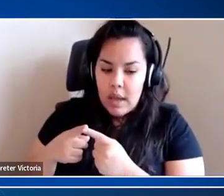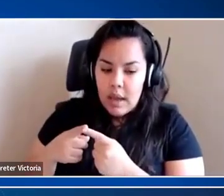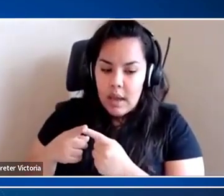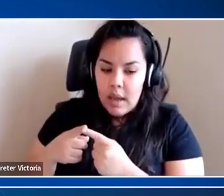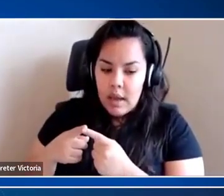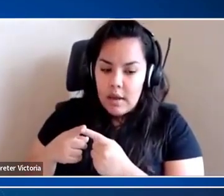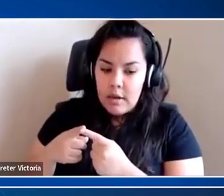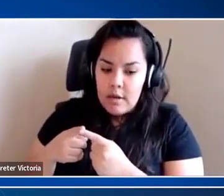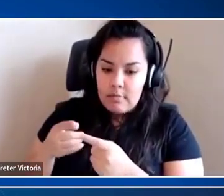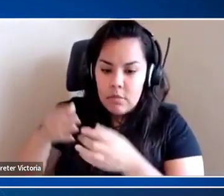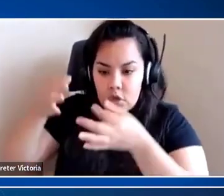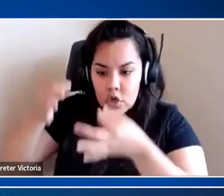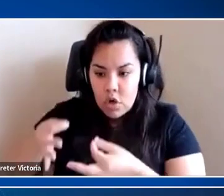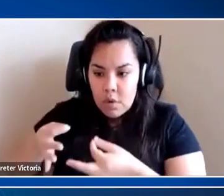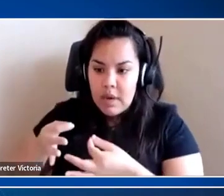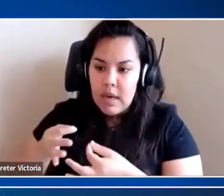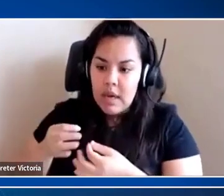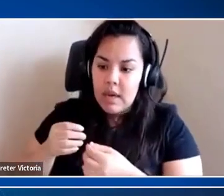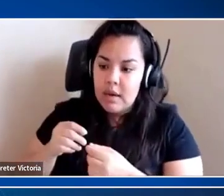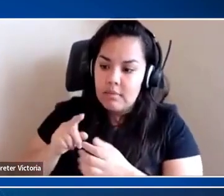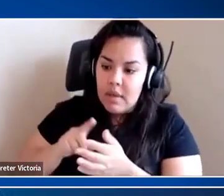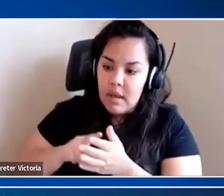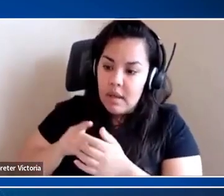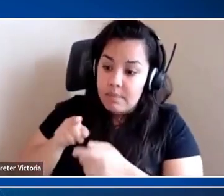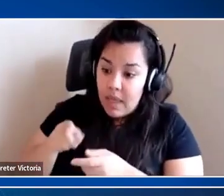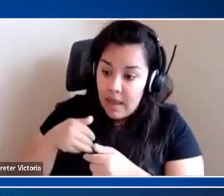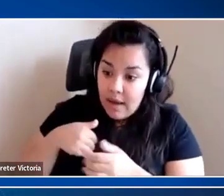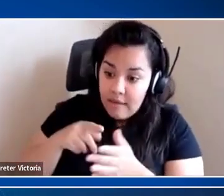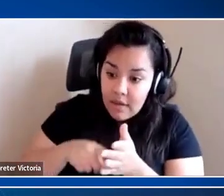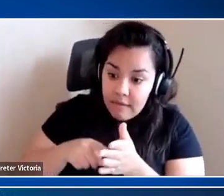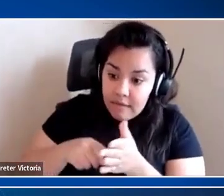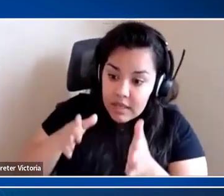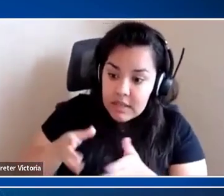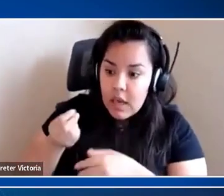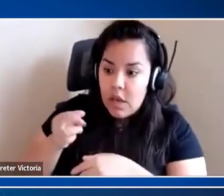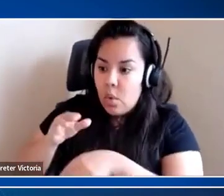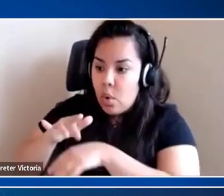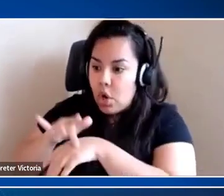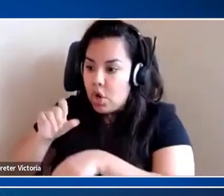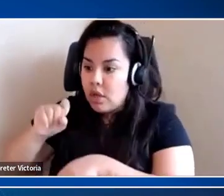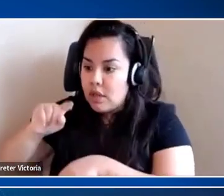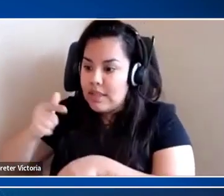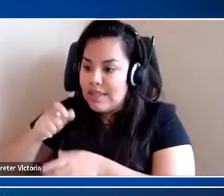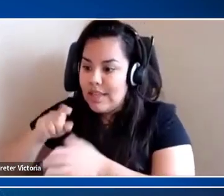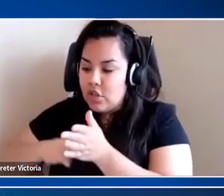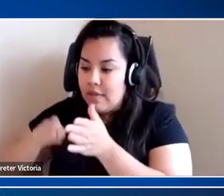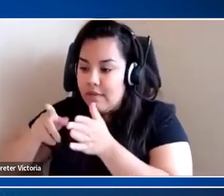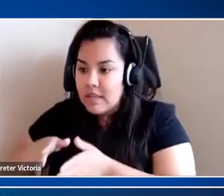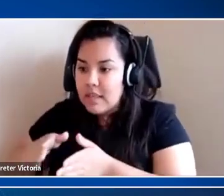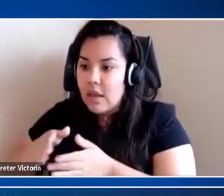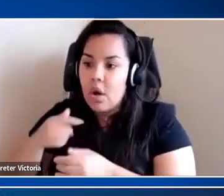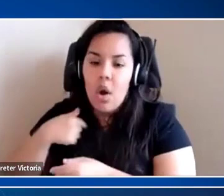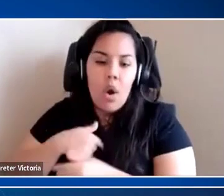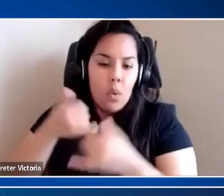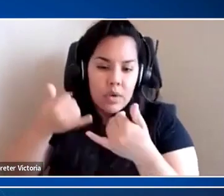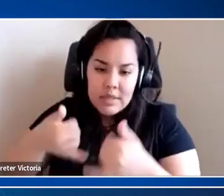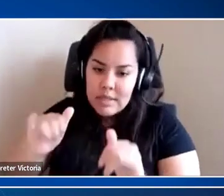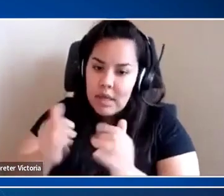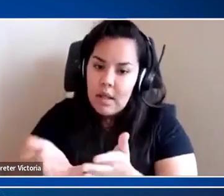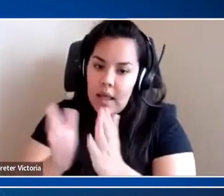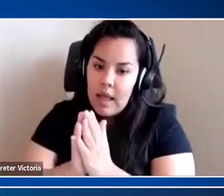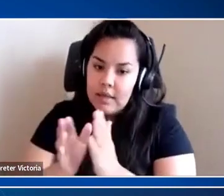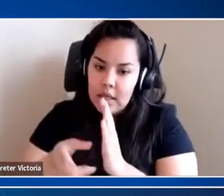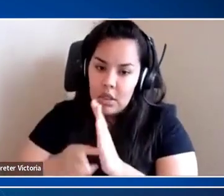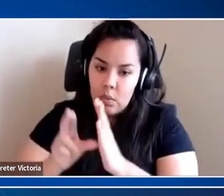a new investigator or early stage investigator, we'll still be asking the reviewers to, when you're assessing them,